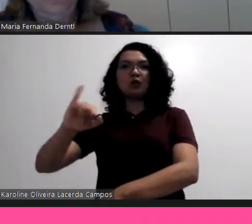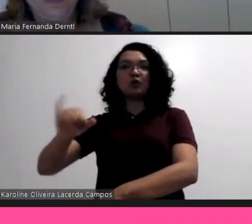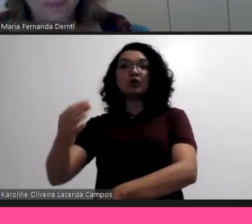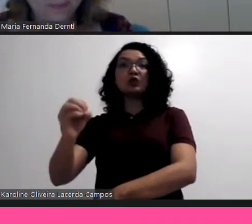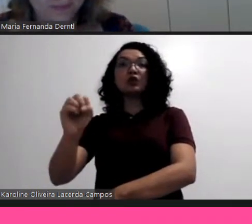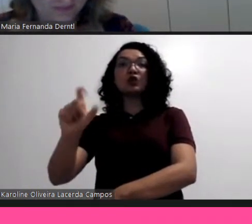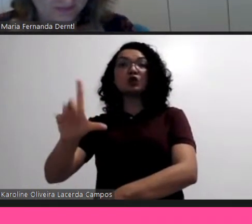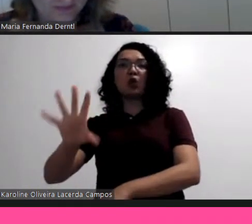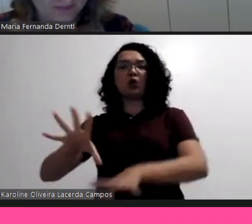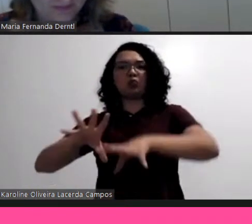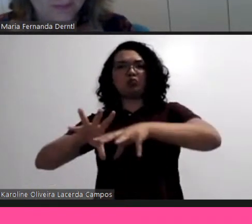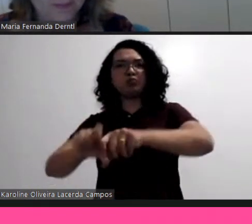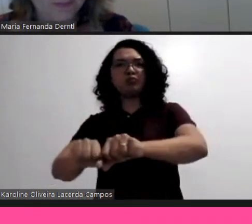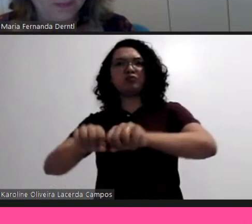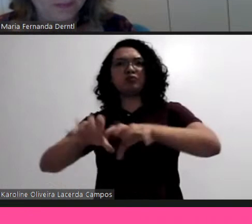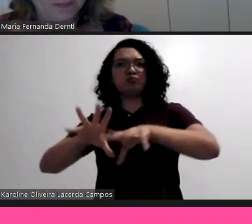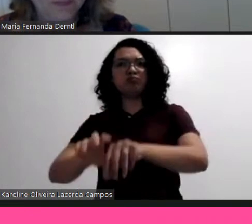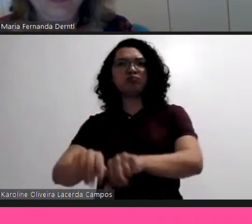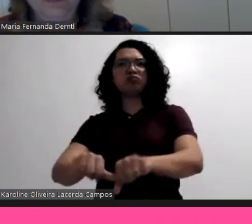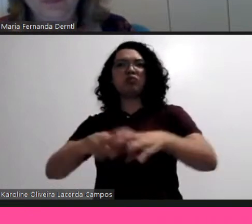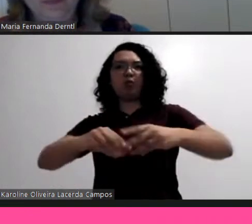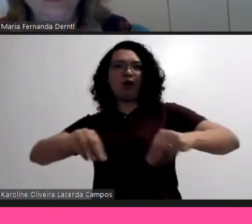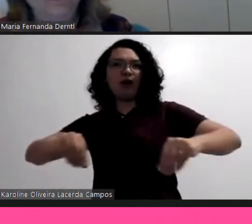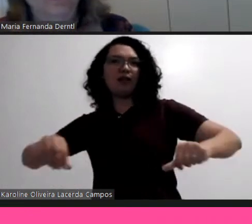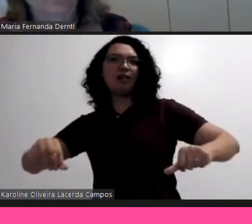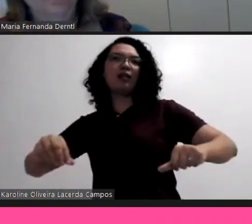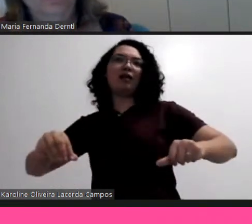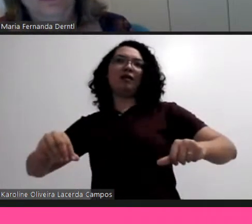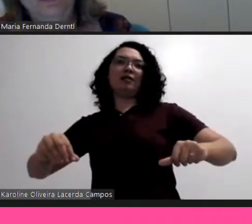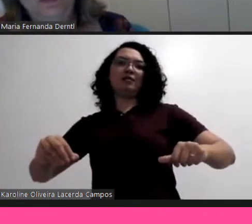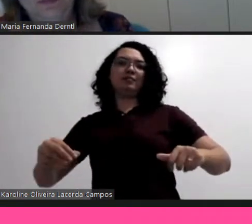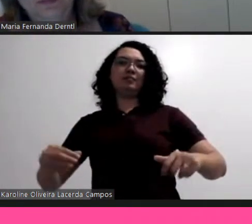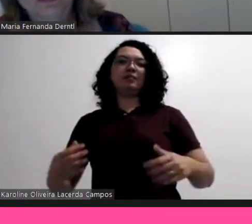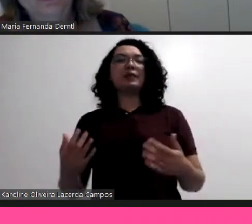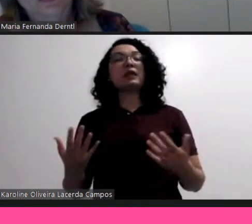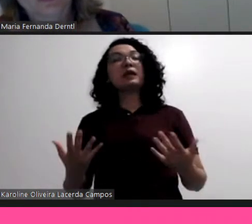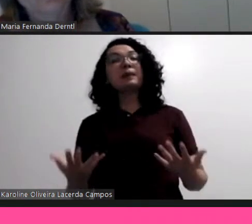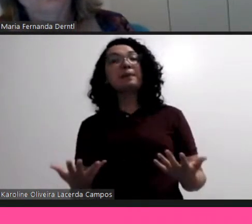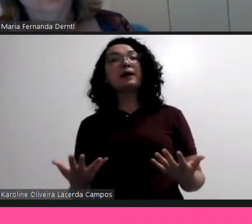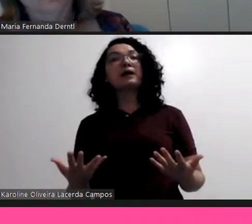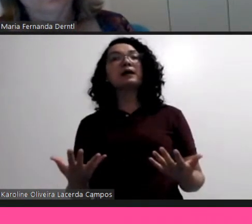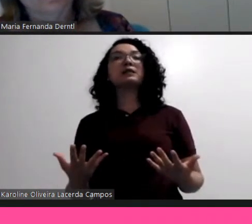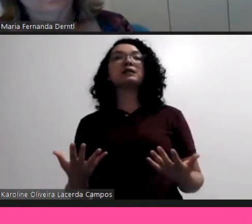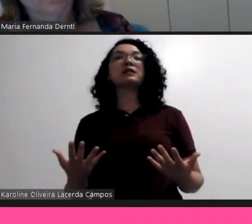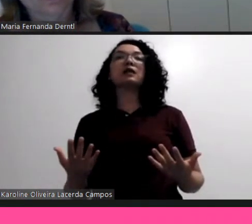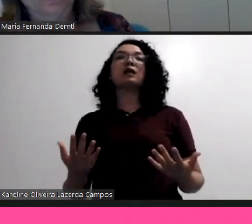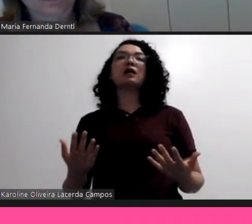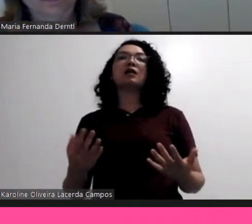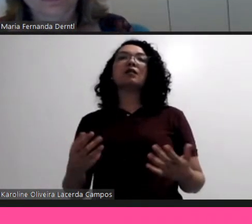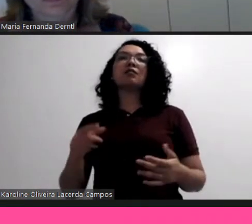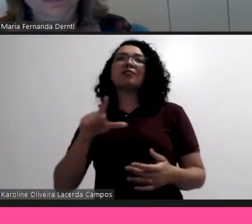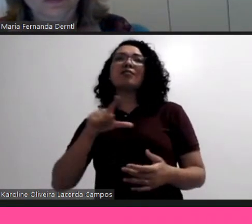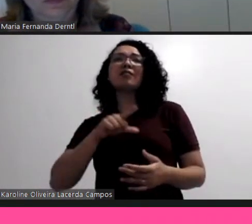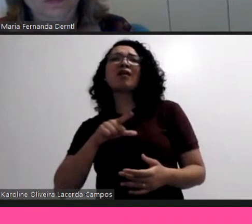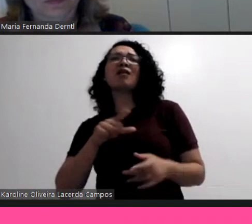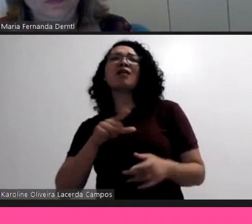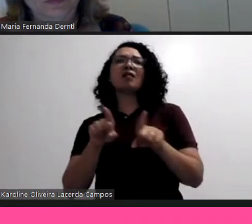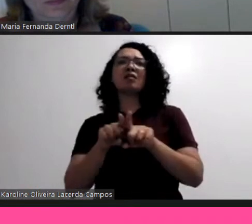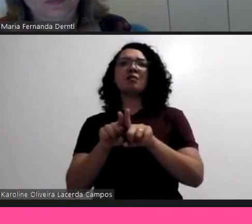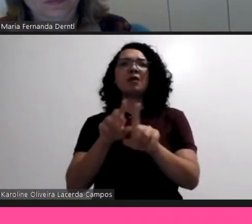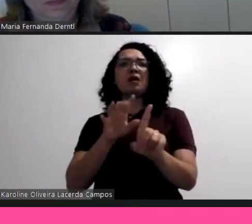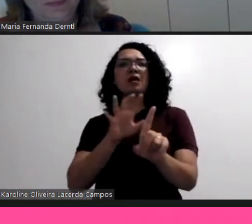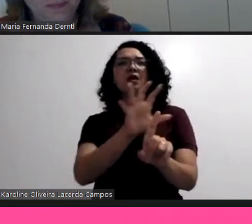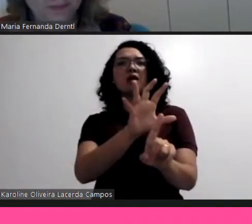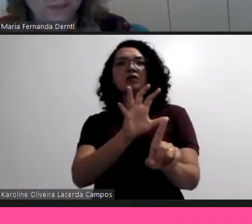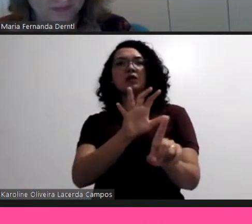much a modern, which is looking to the modern movement. The debates at that point, and I